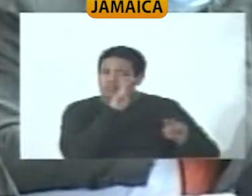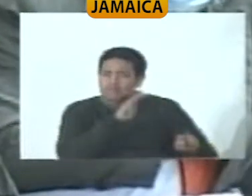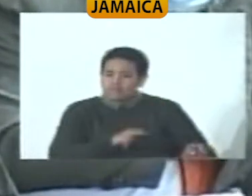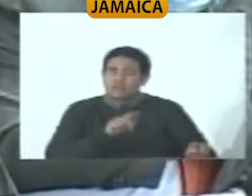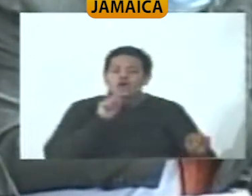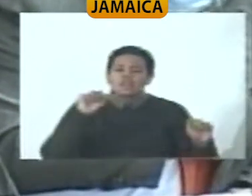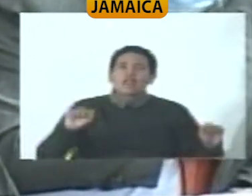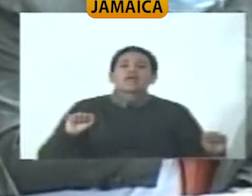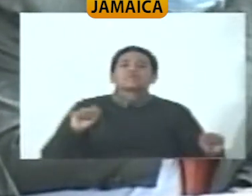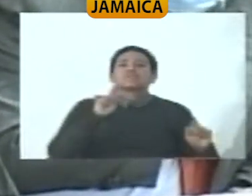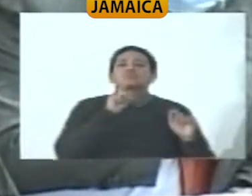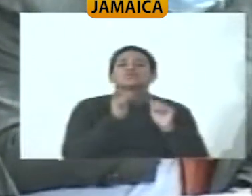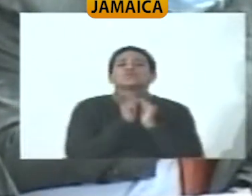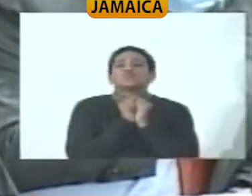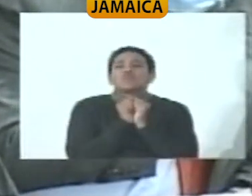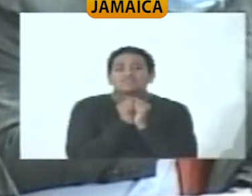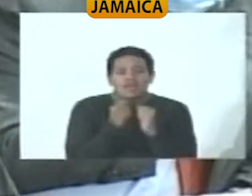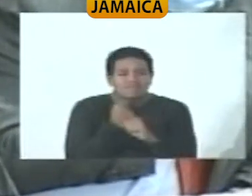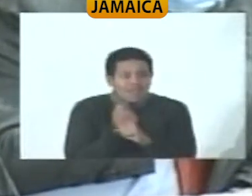the unified fight,